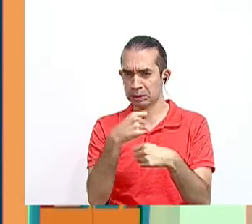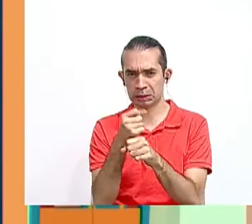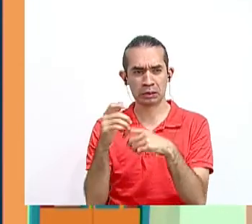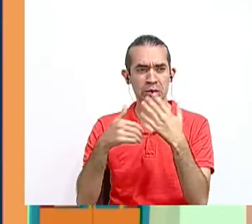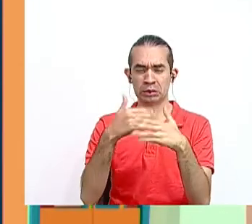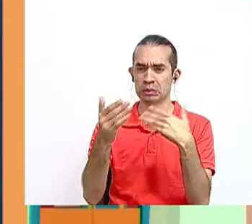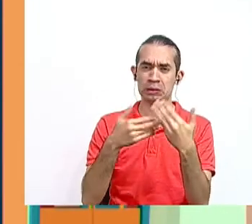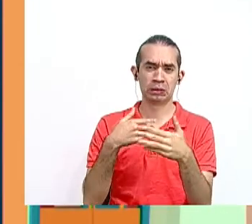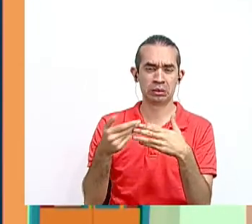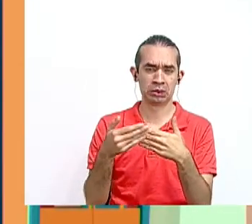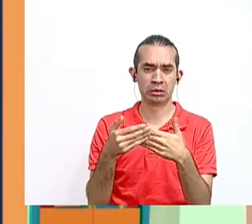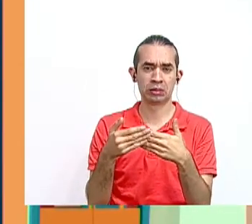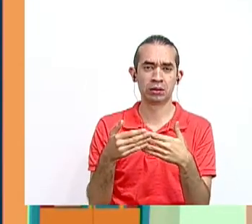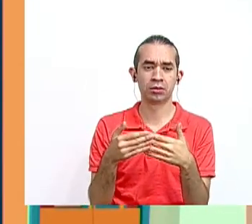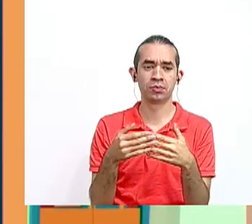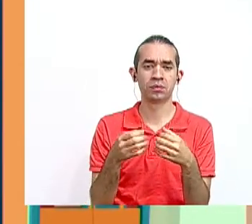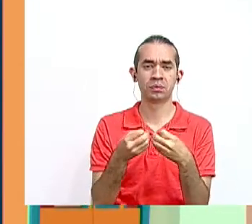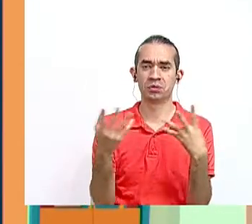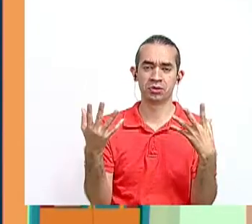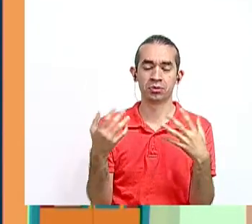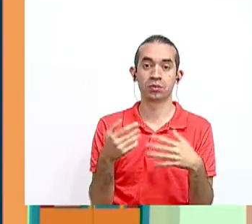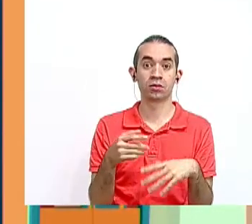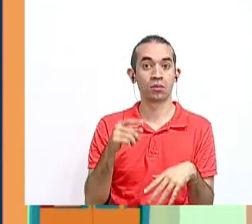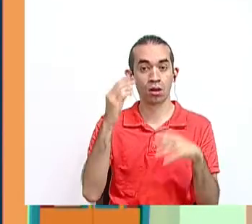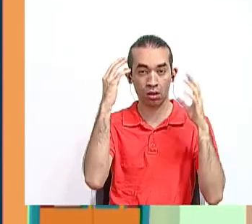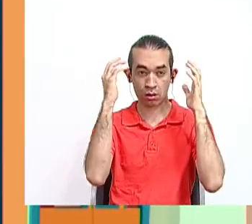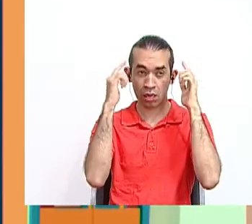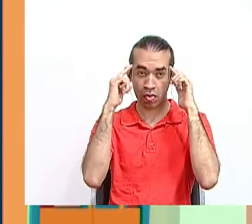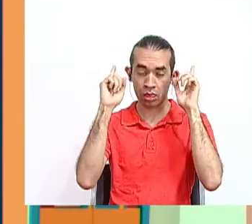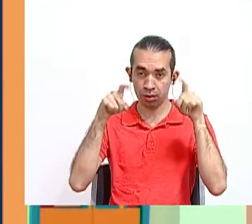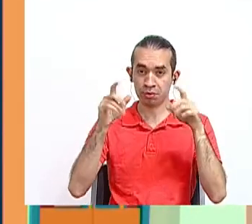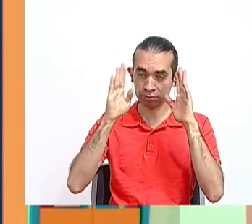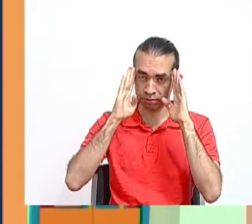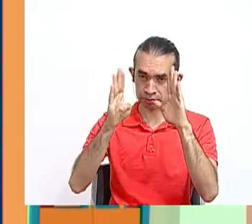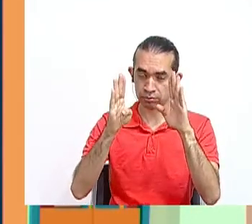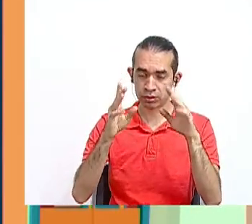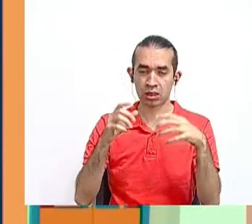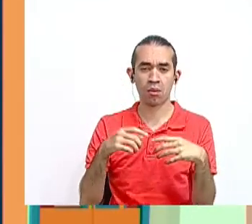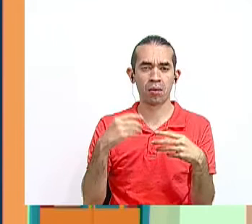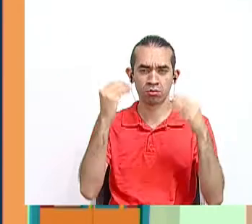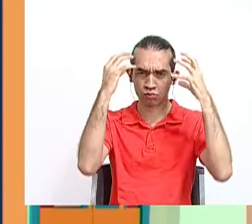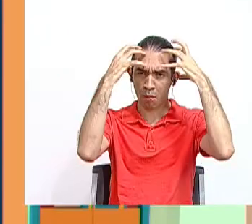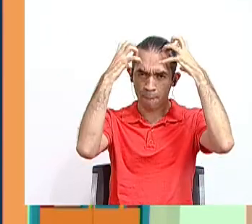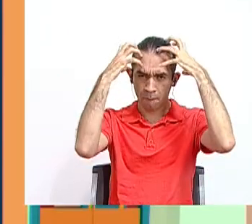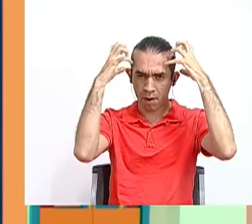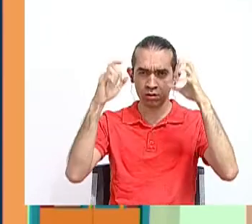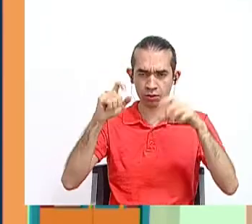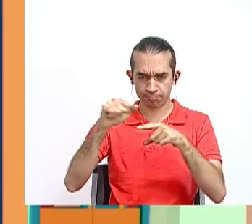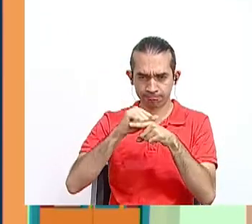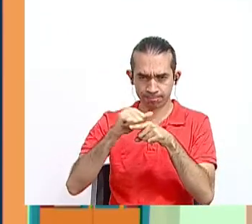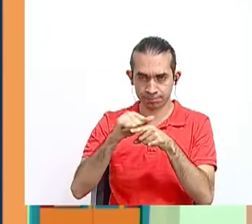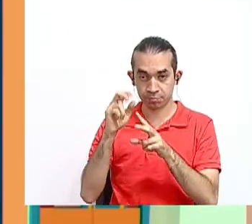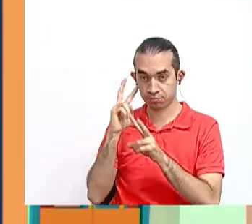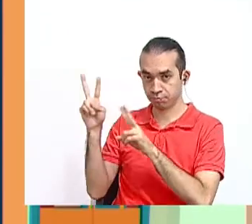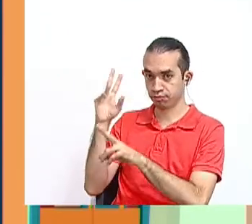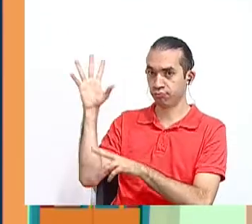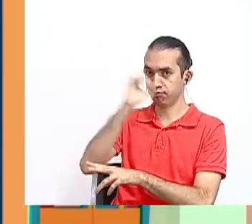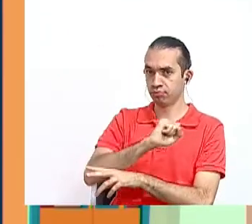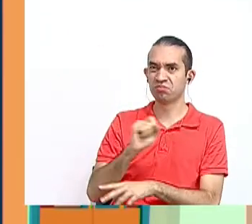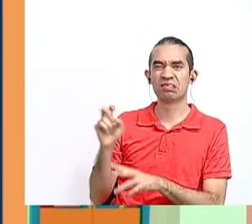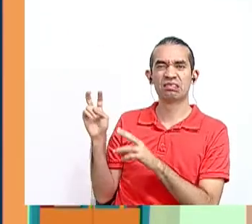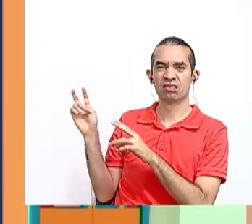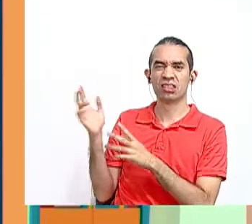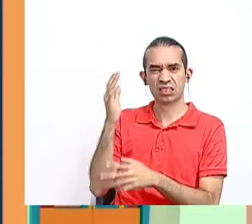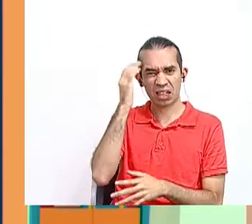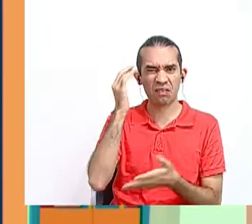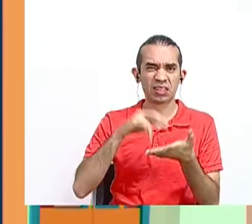to focus on what we're going to be doing. So let's exercise our brain. I have this riddle for you. Do you know what is a